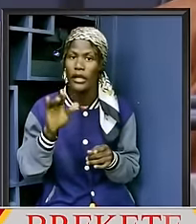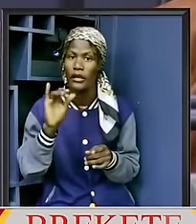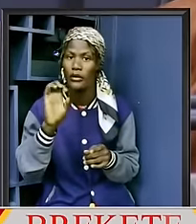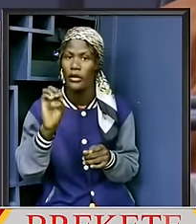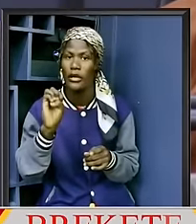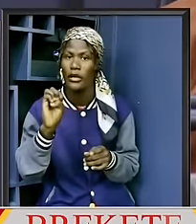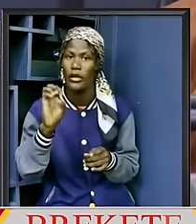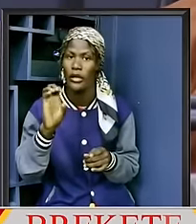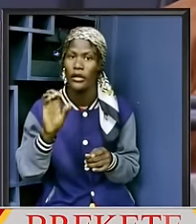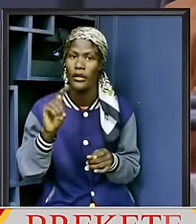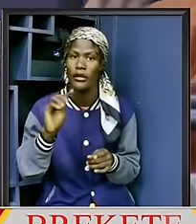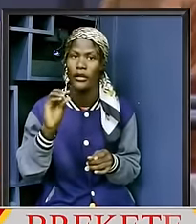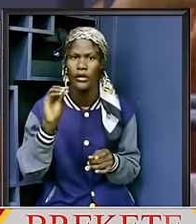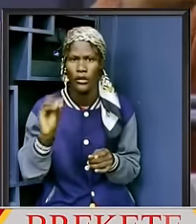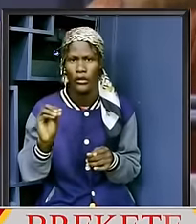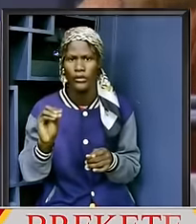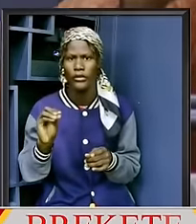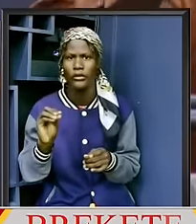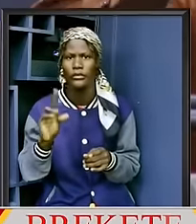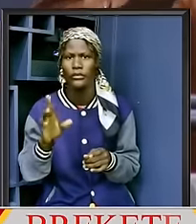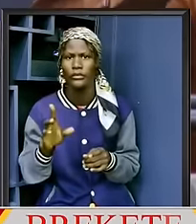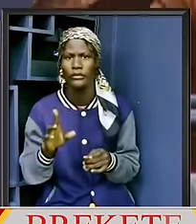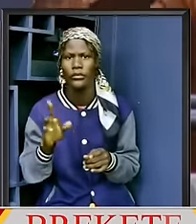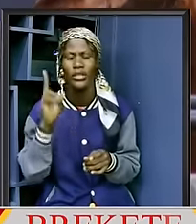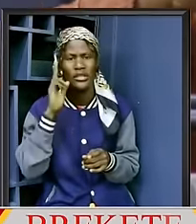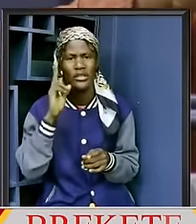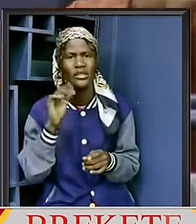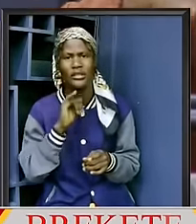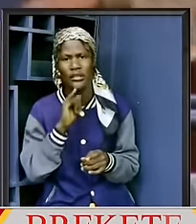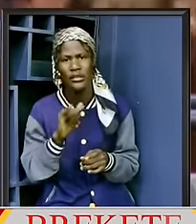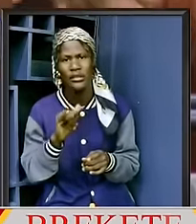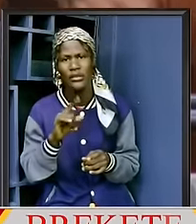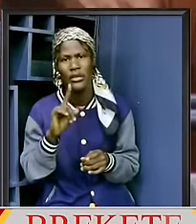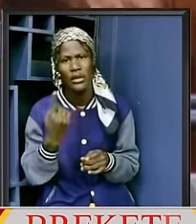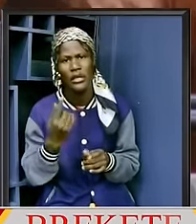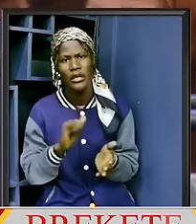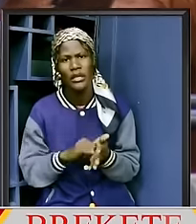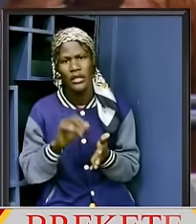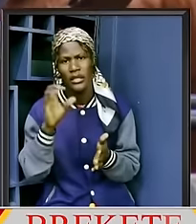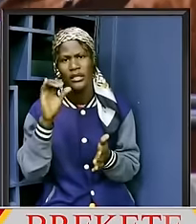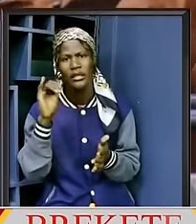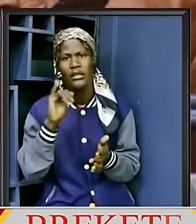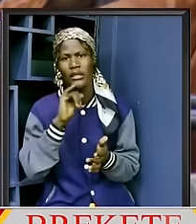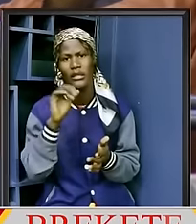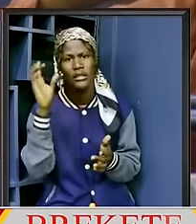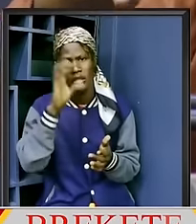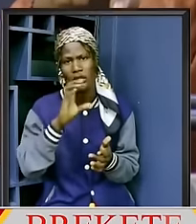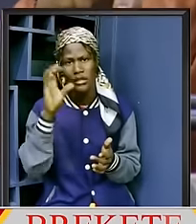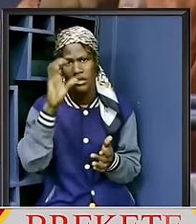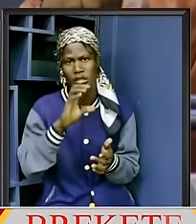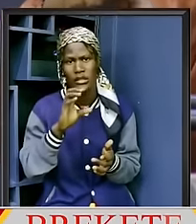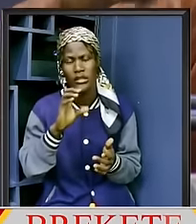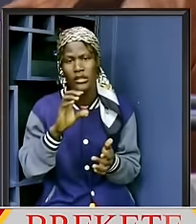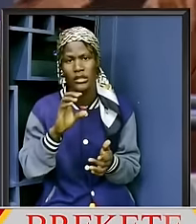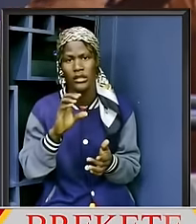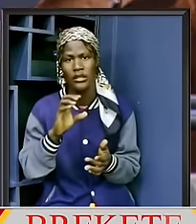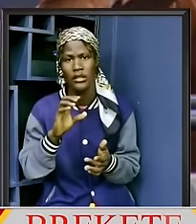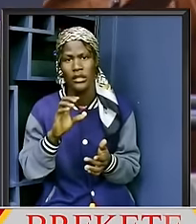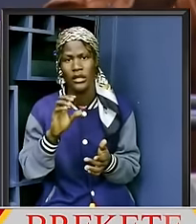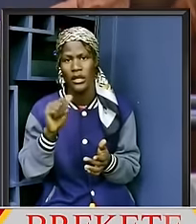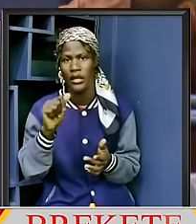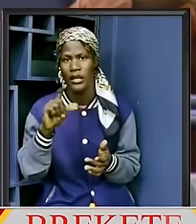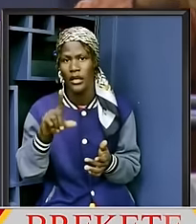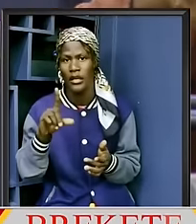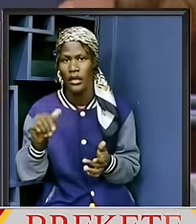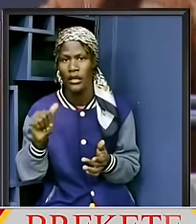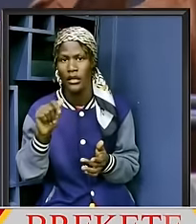of the company, now you they call director. Yes, sir. He's the one now, receiving a lot. For the benefit of people who follow the program that day,